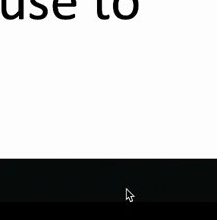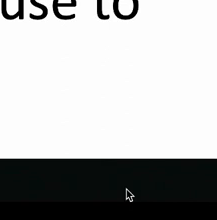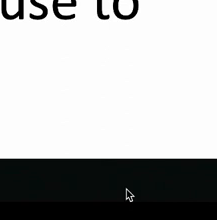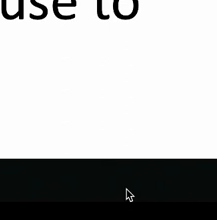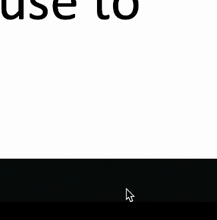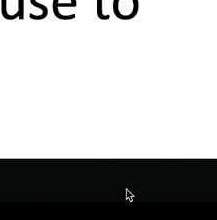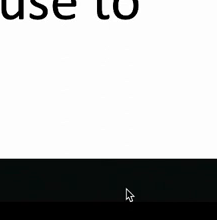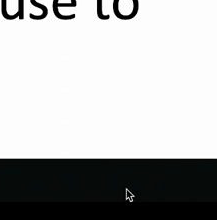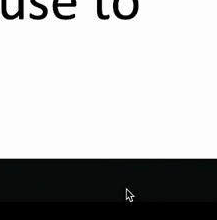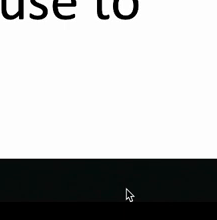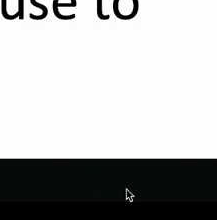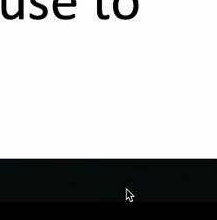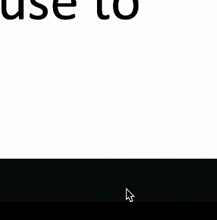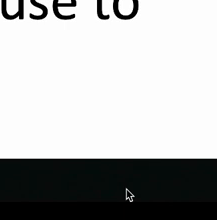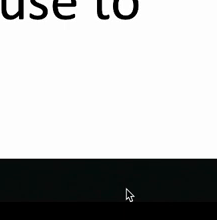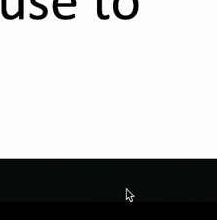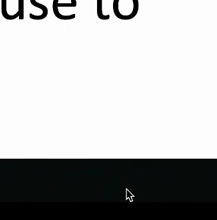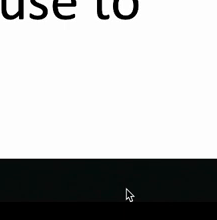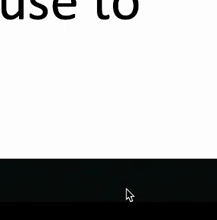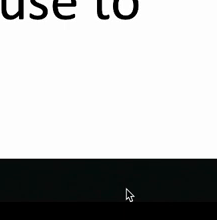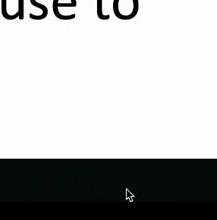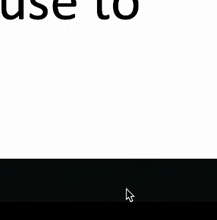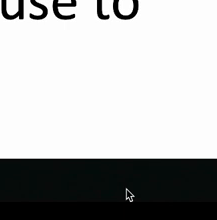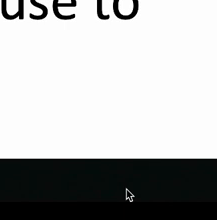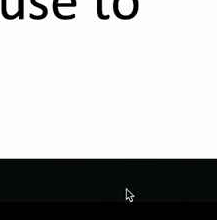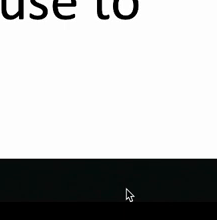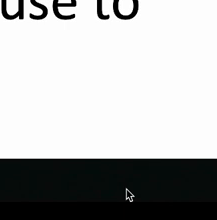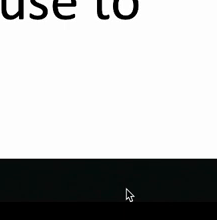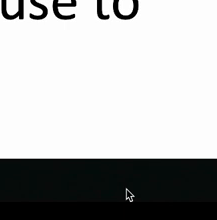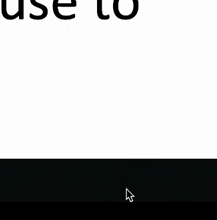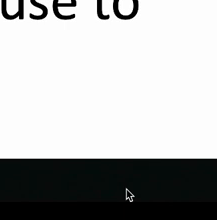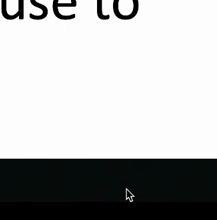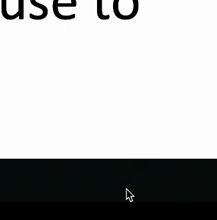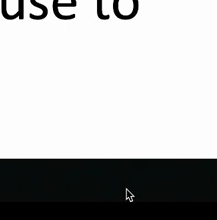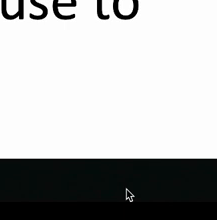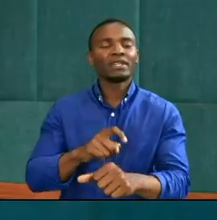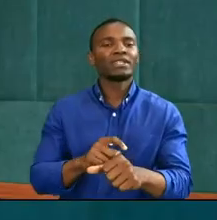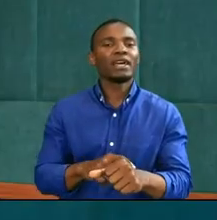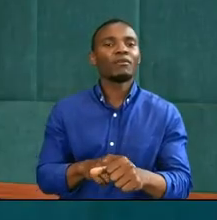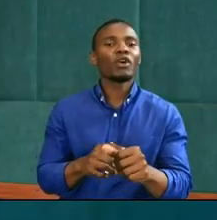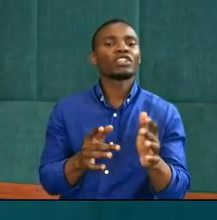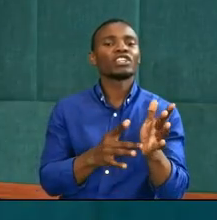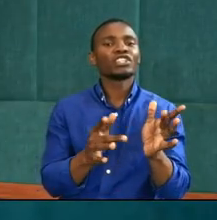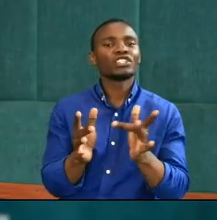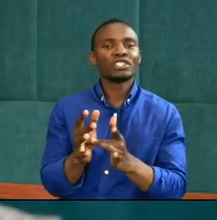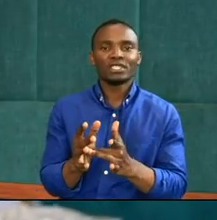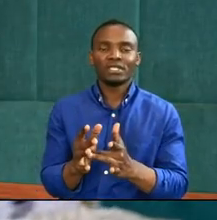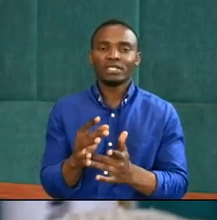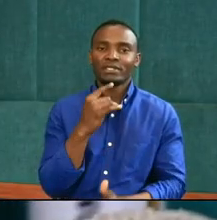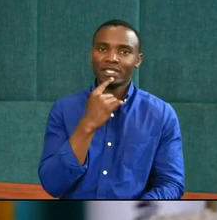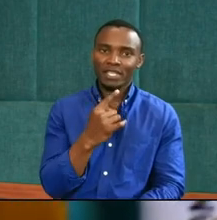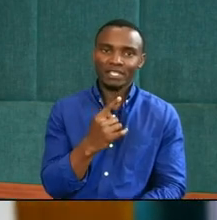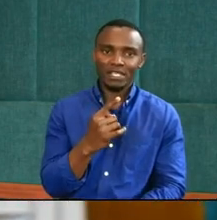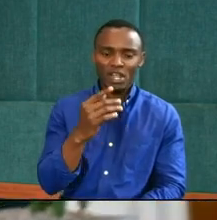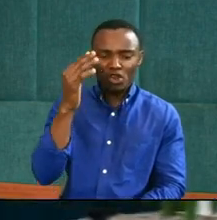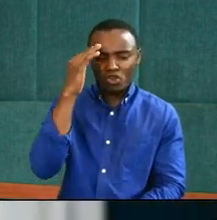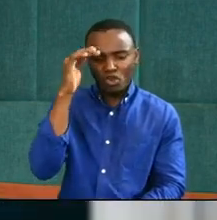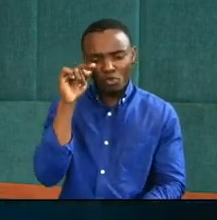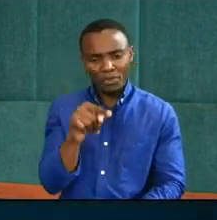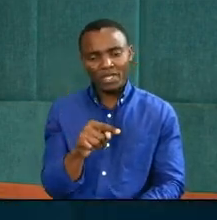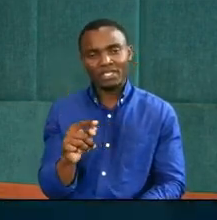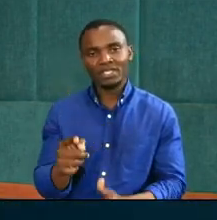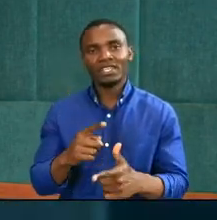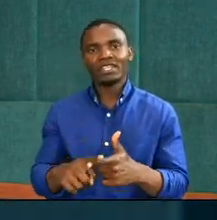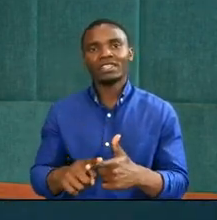I have underlined that for you. Know this. When Jesus tells you to know something, don't overlook